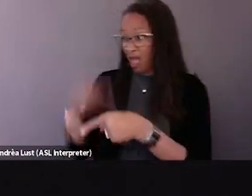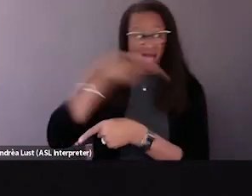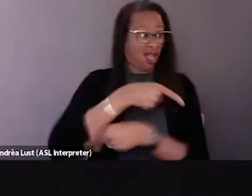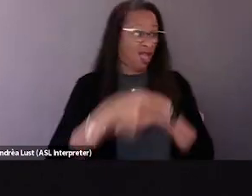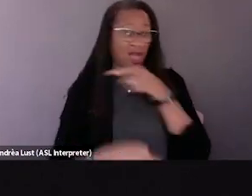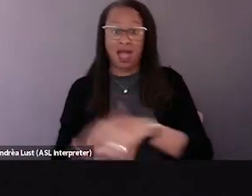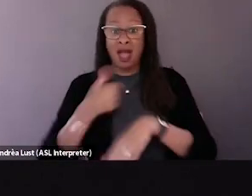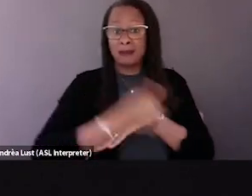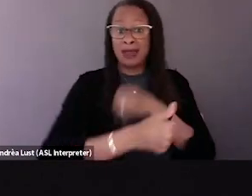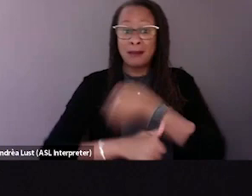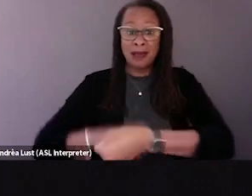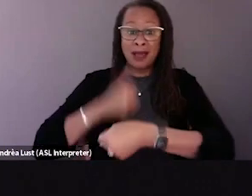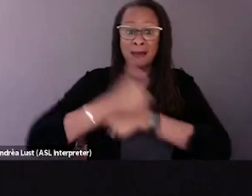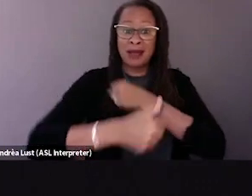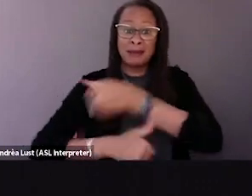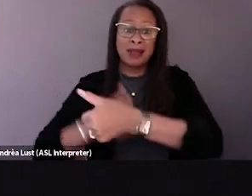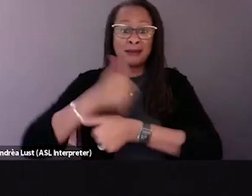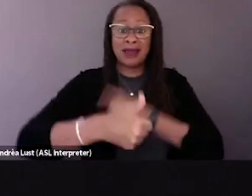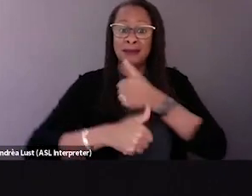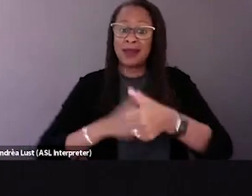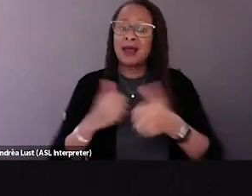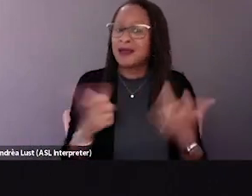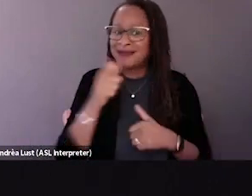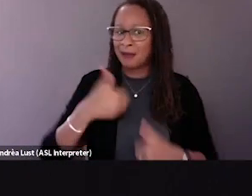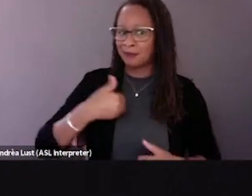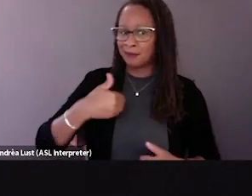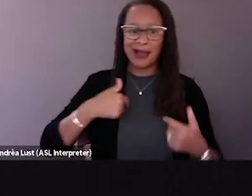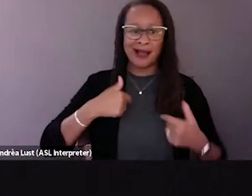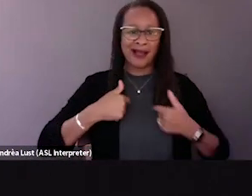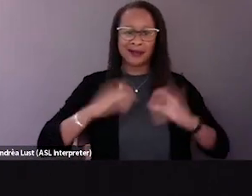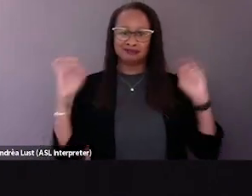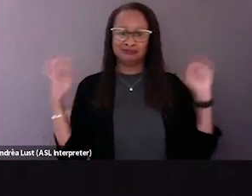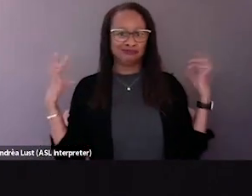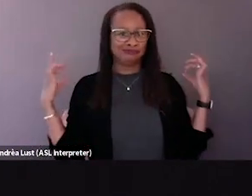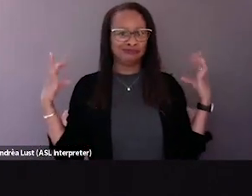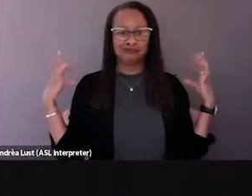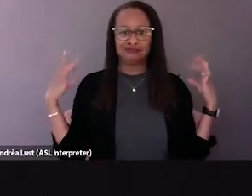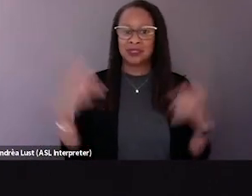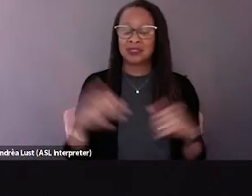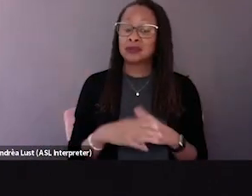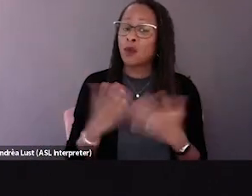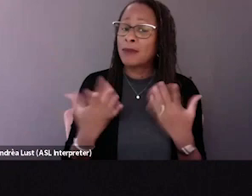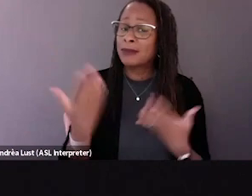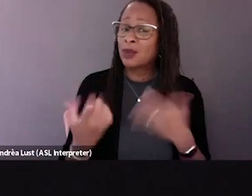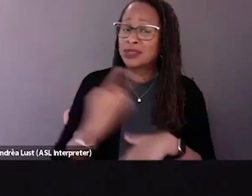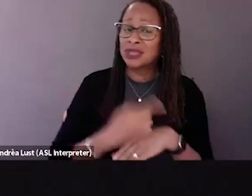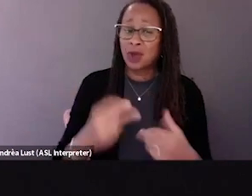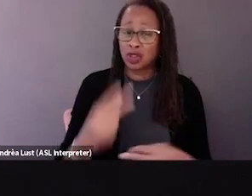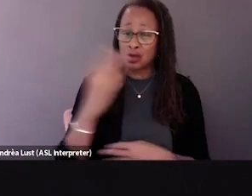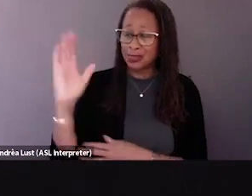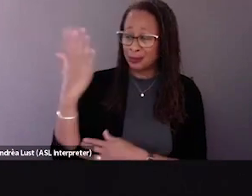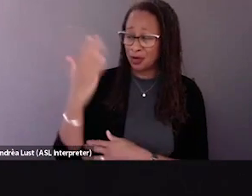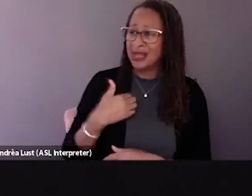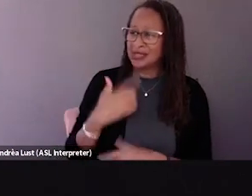paper to say, I'm not responsible, and maybe we have to look ourselves in the mirror and ask ourselves what we would do